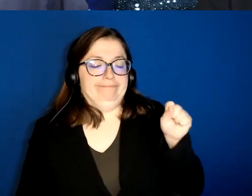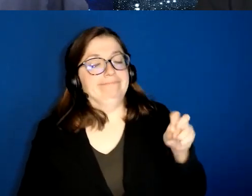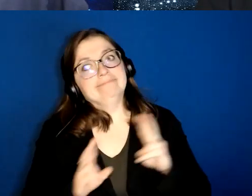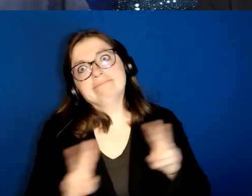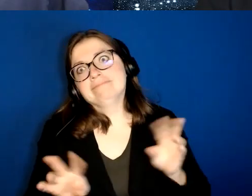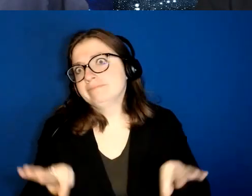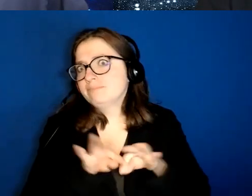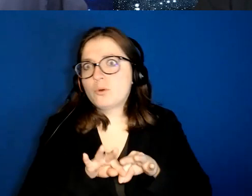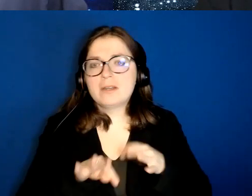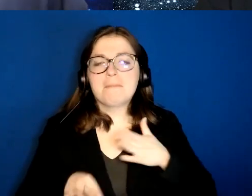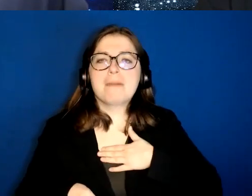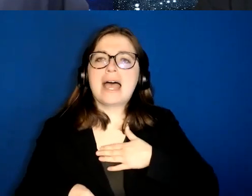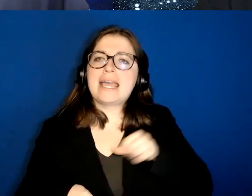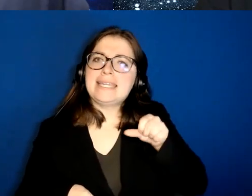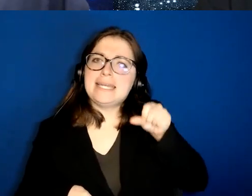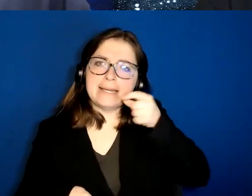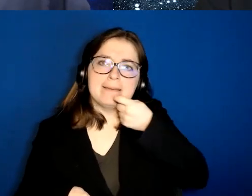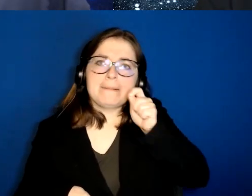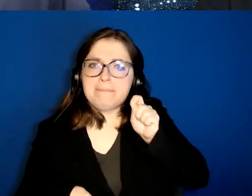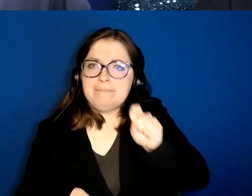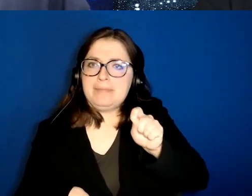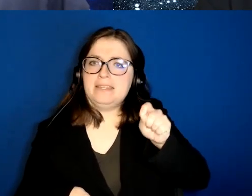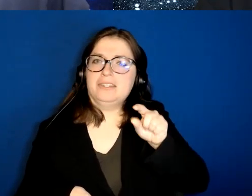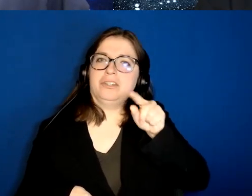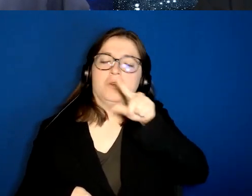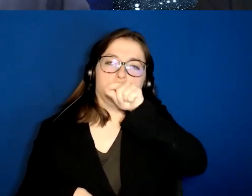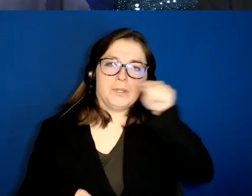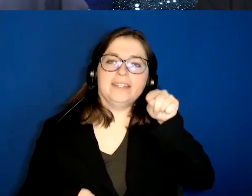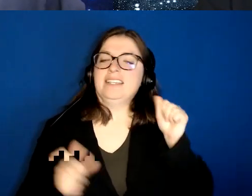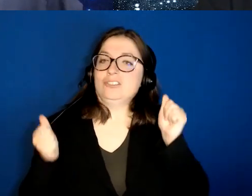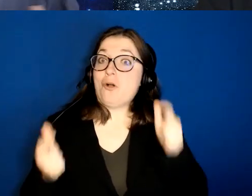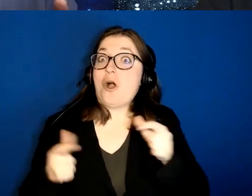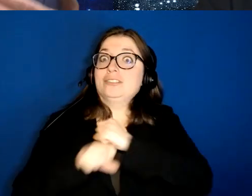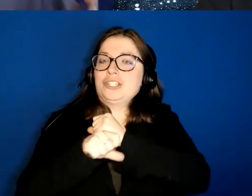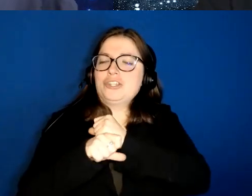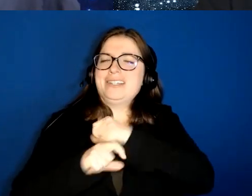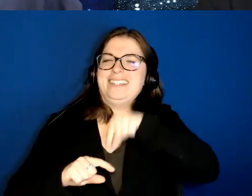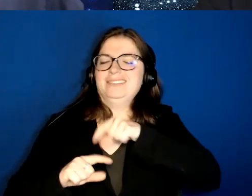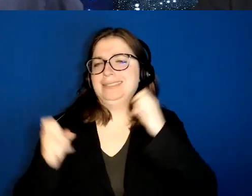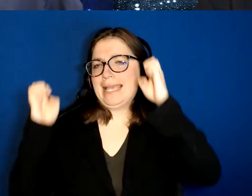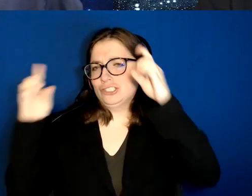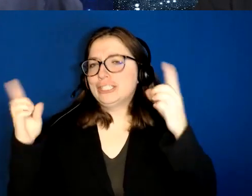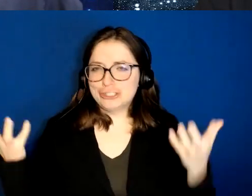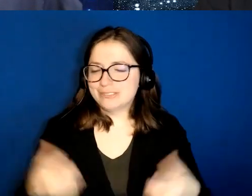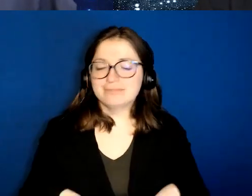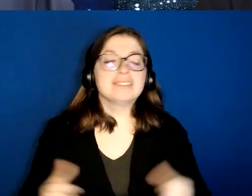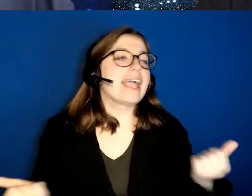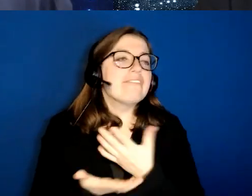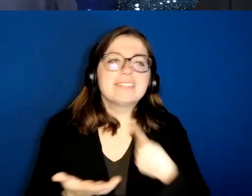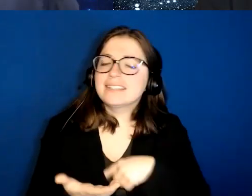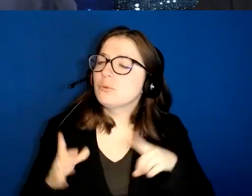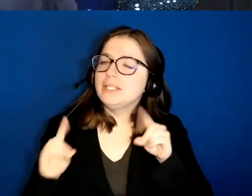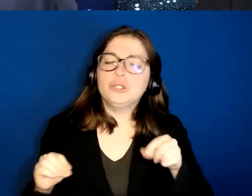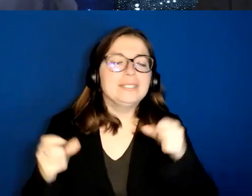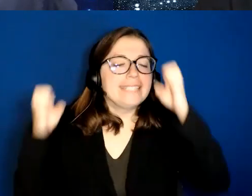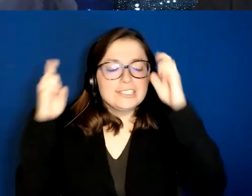My pinned tweet is all security is education, right? Yeah. And everything we do is really education. Communication